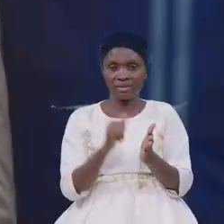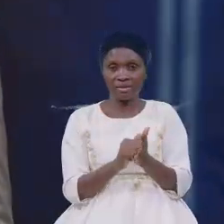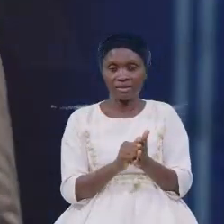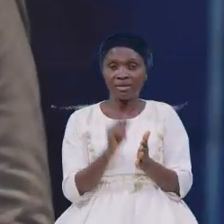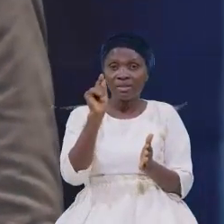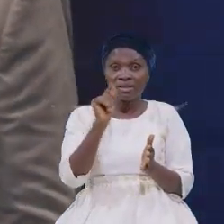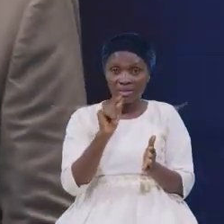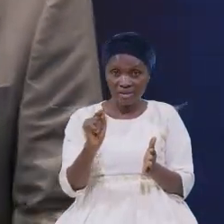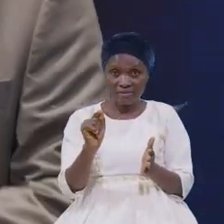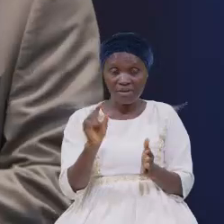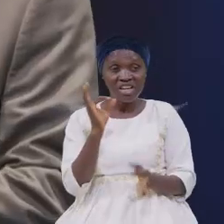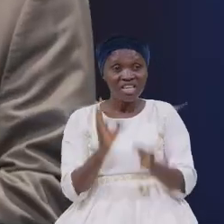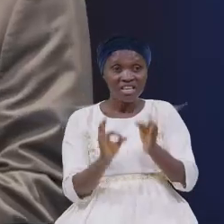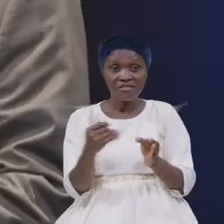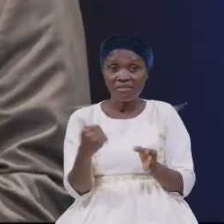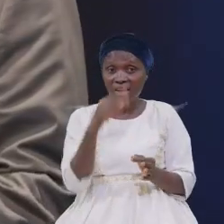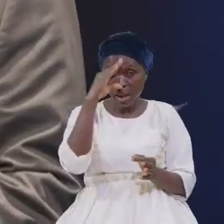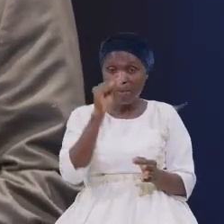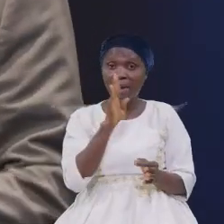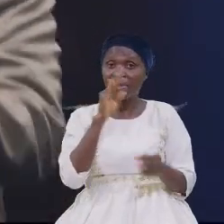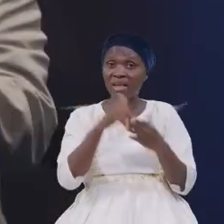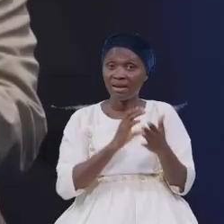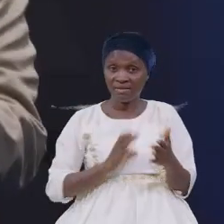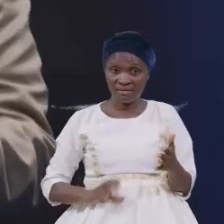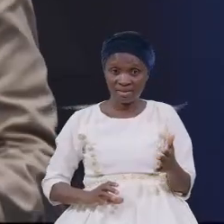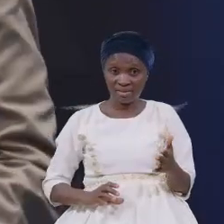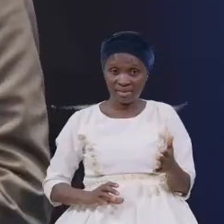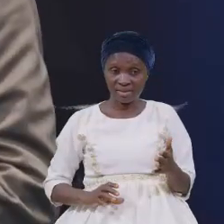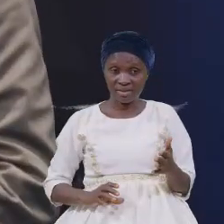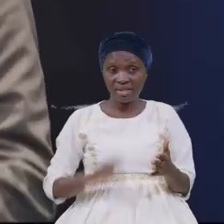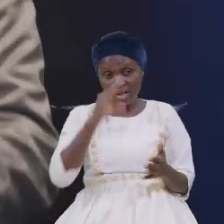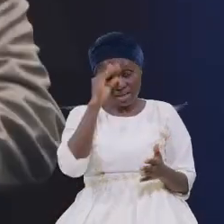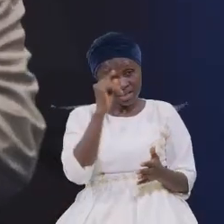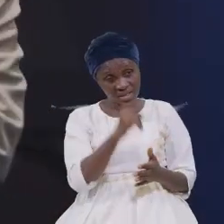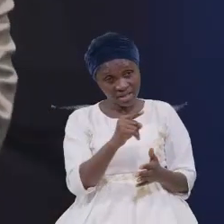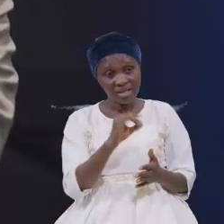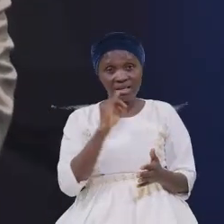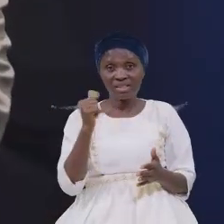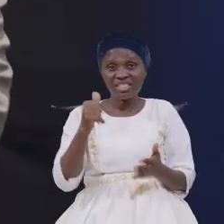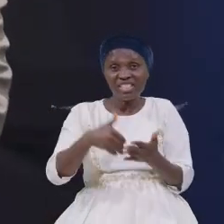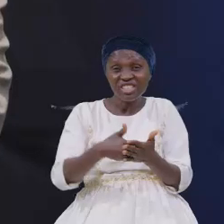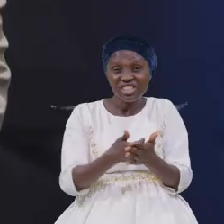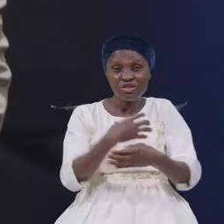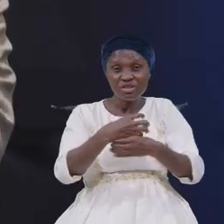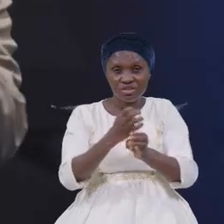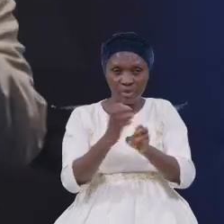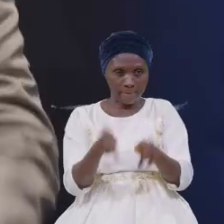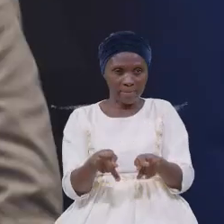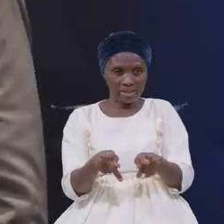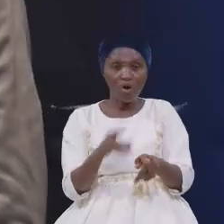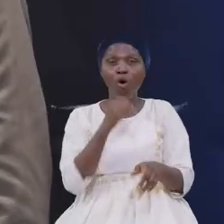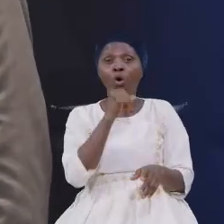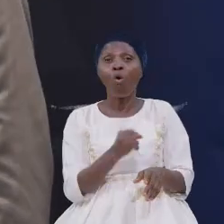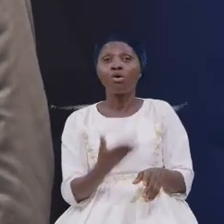any man be in Christ, he is a new creature. Old things are passed